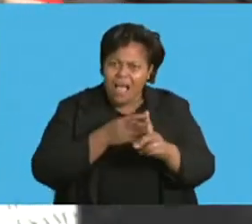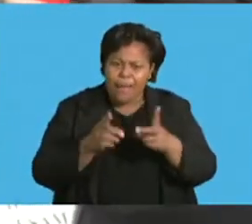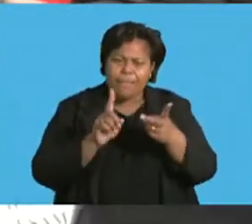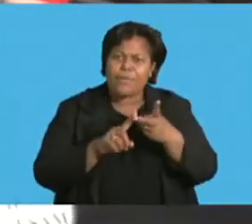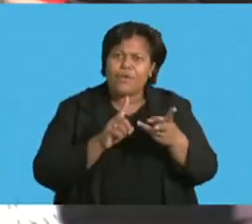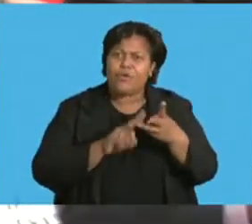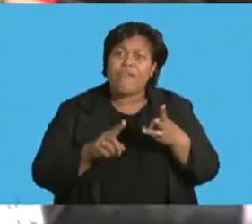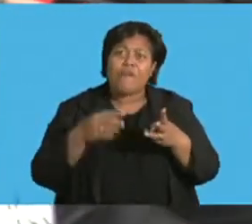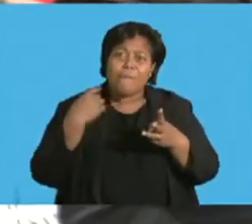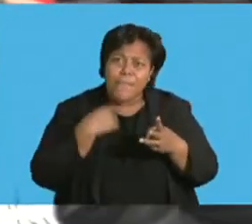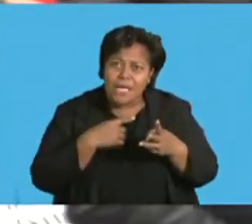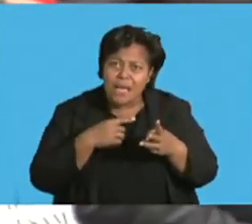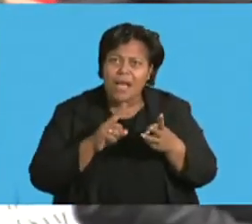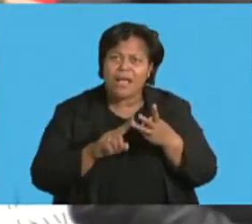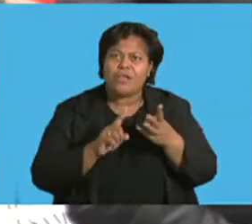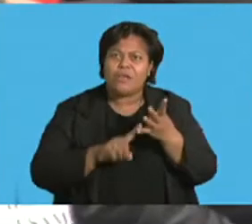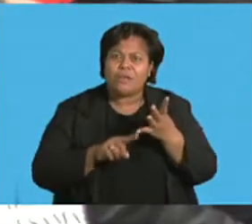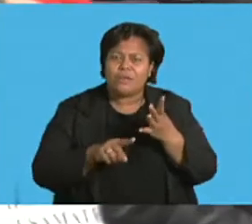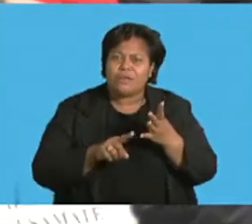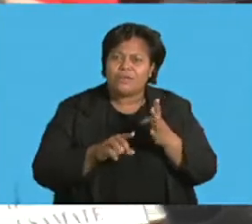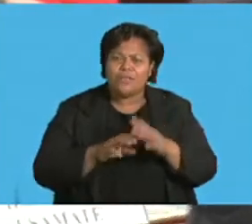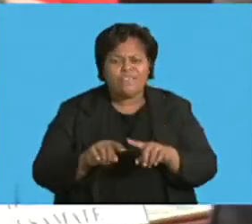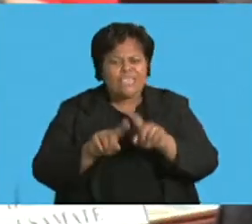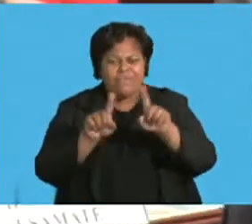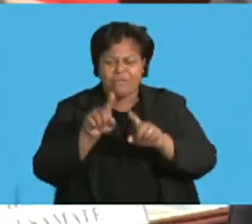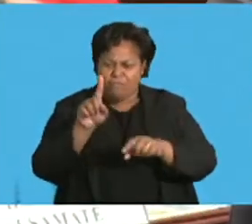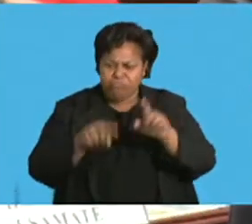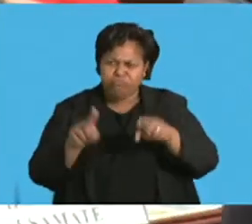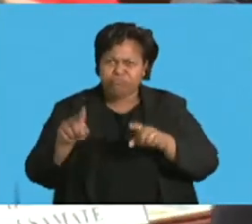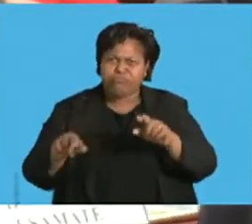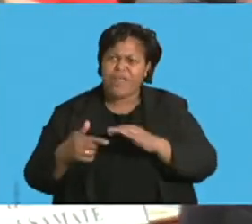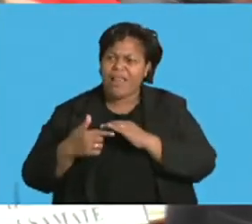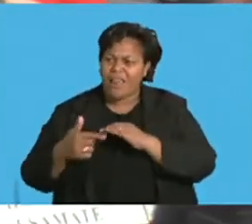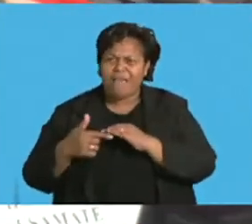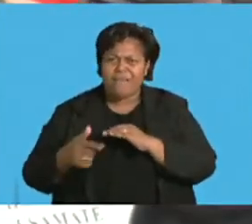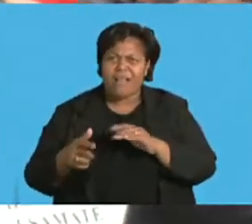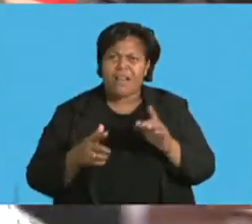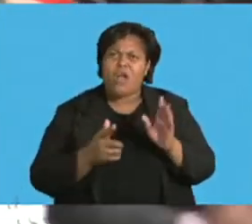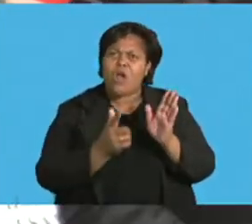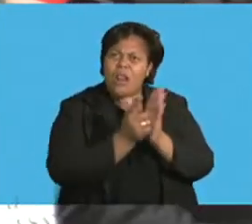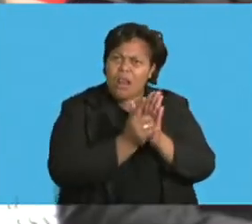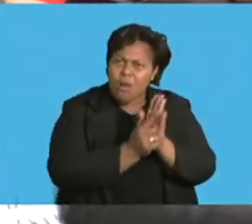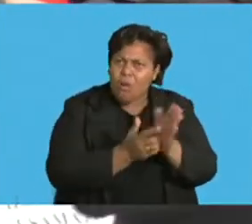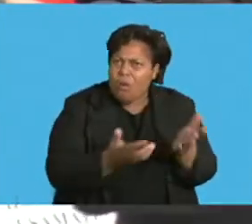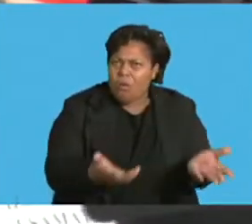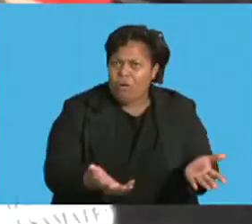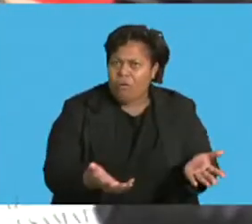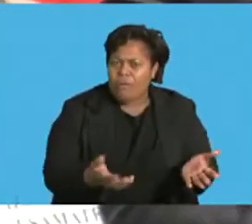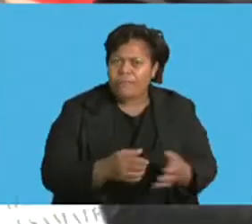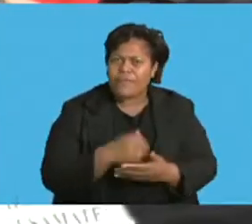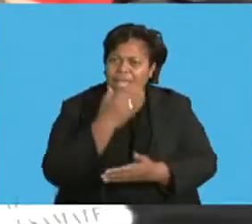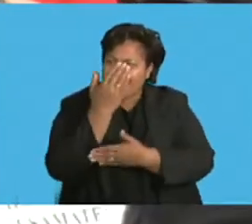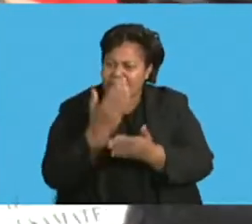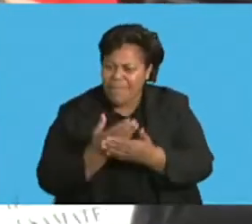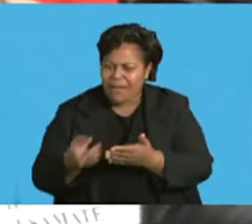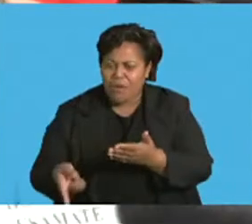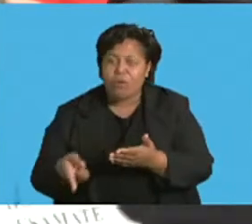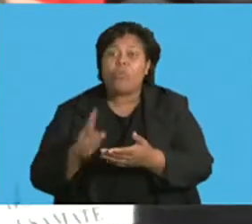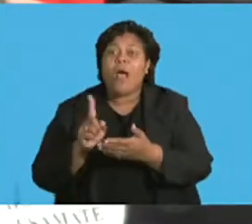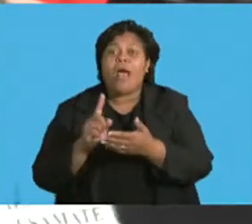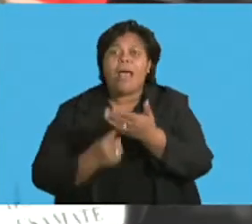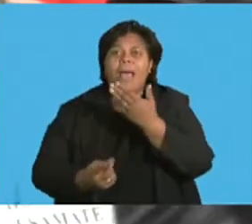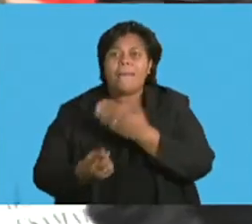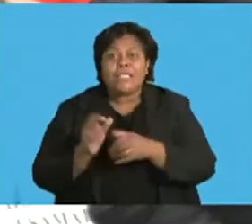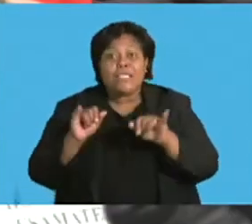You have different grades, different instances. Each matter turns on its own facts, on its own evidence, on the own law, on